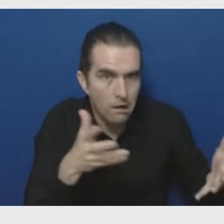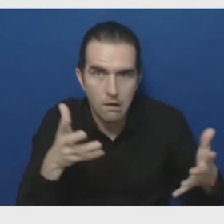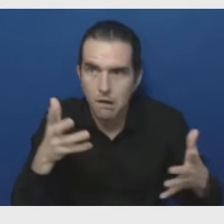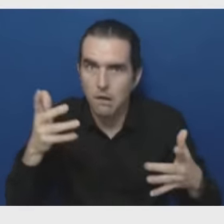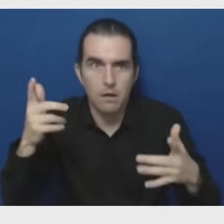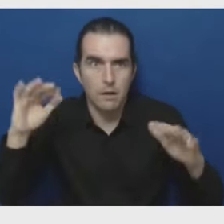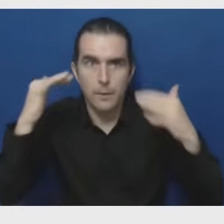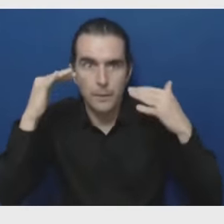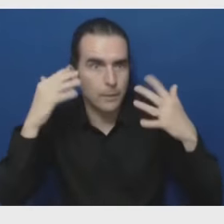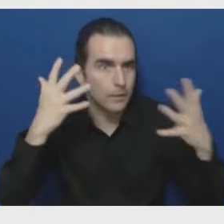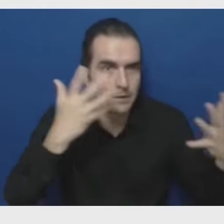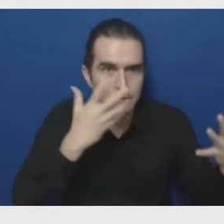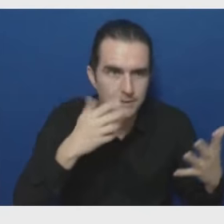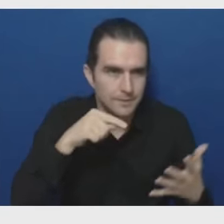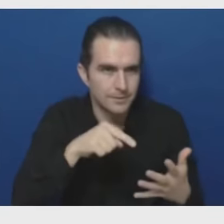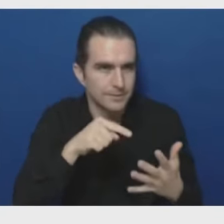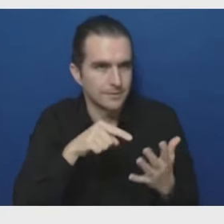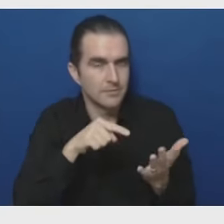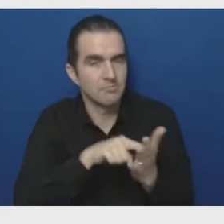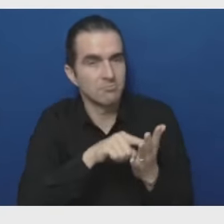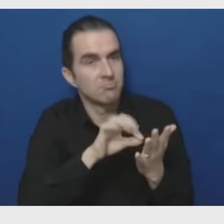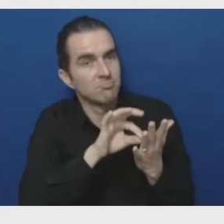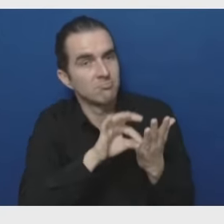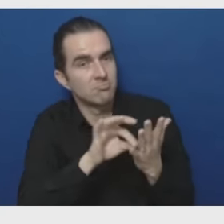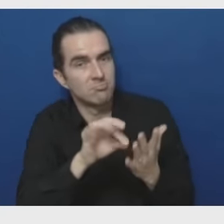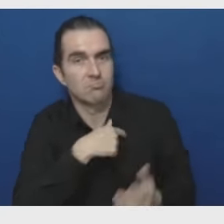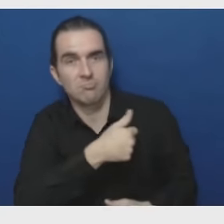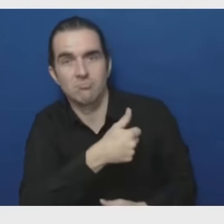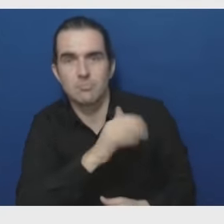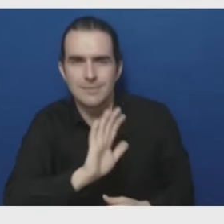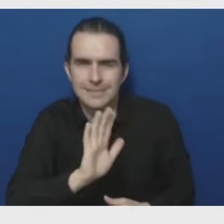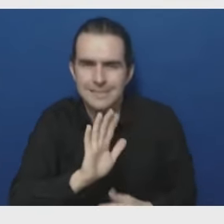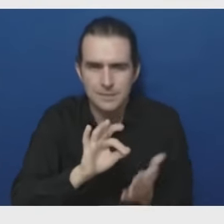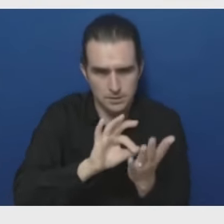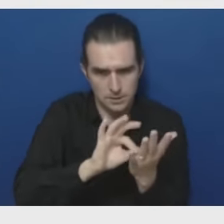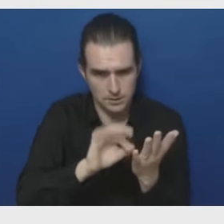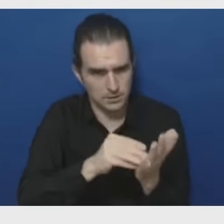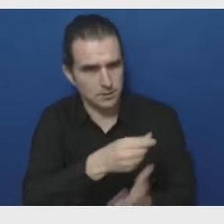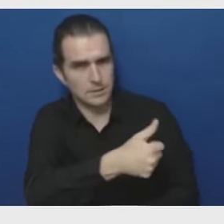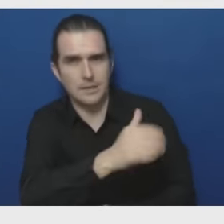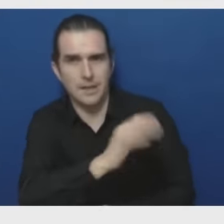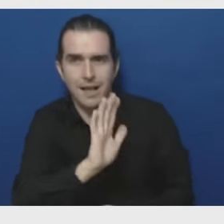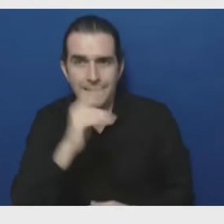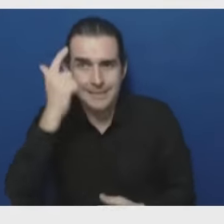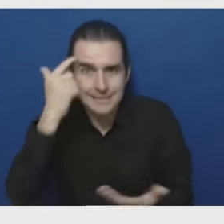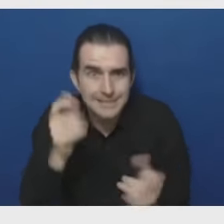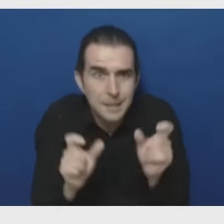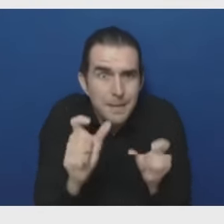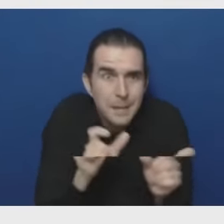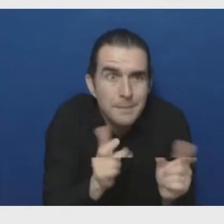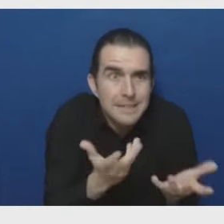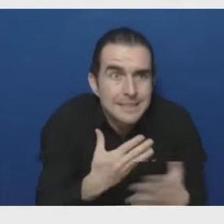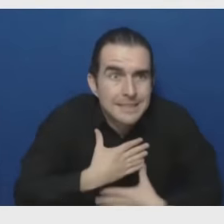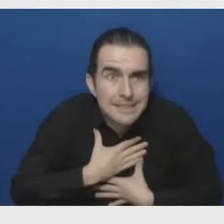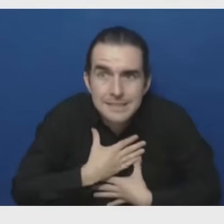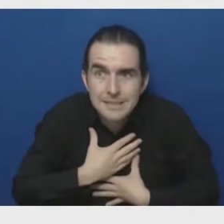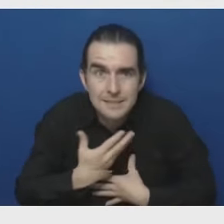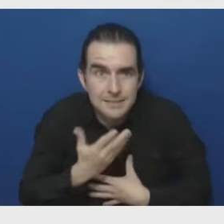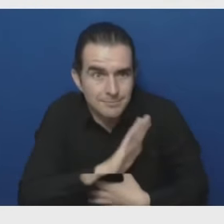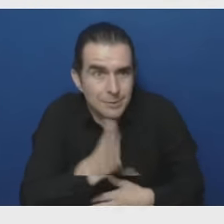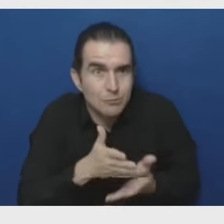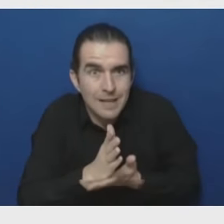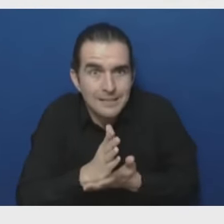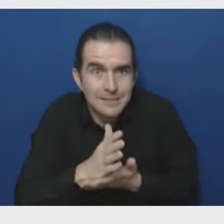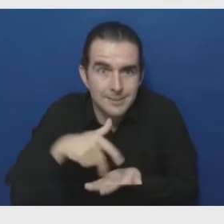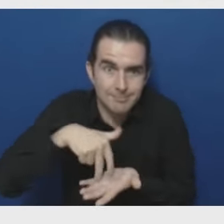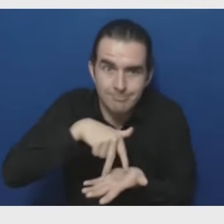in a way that shows the implications and how interconnected that we are, and that the transitions that must happen must be just. And so